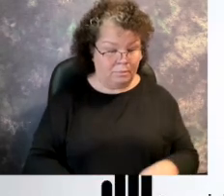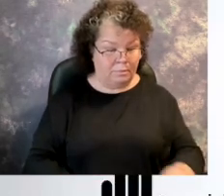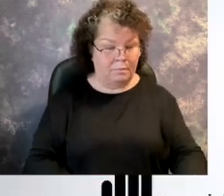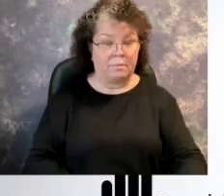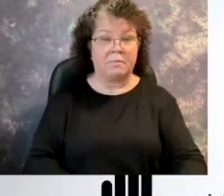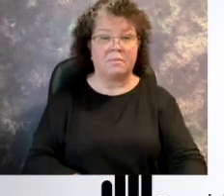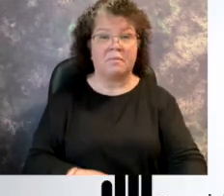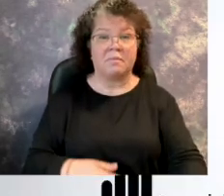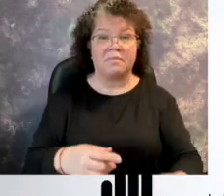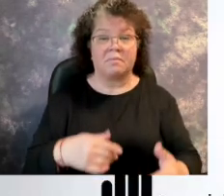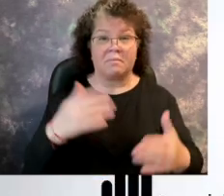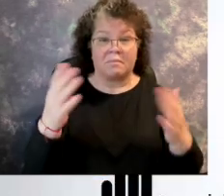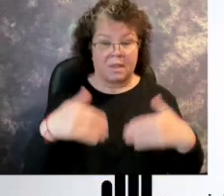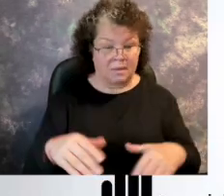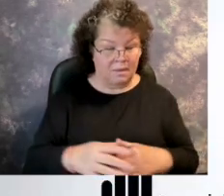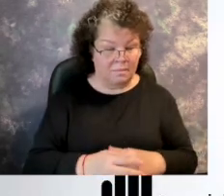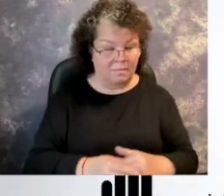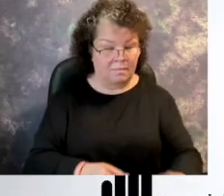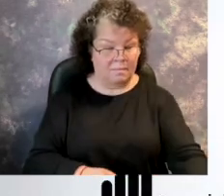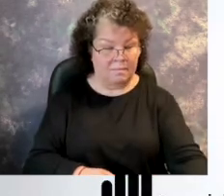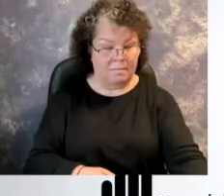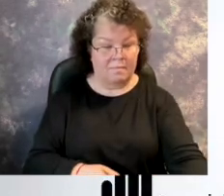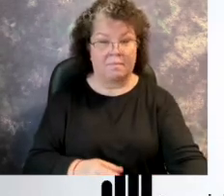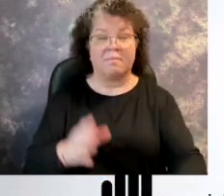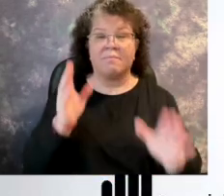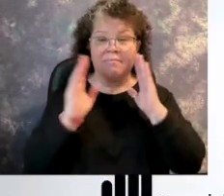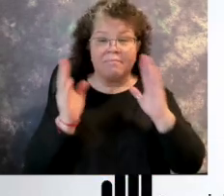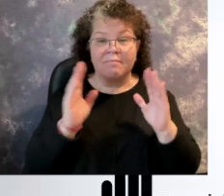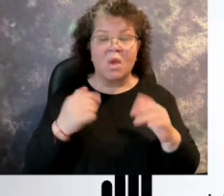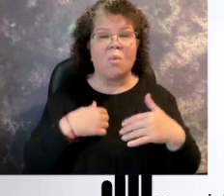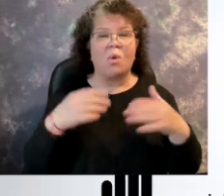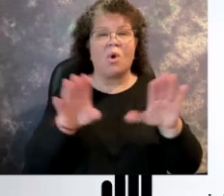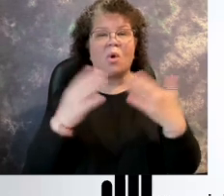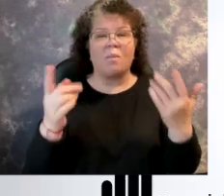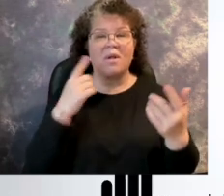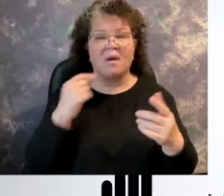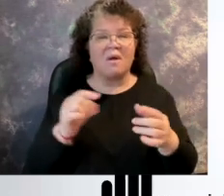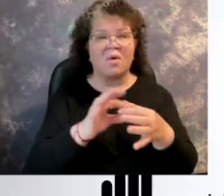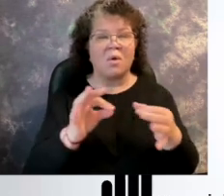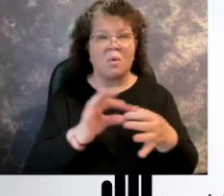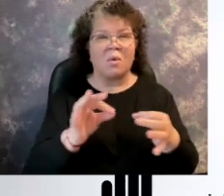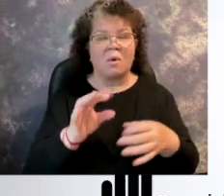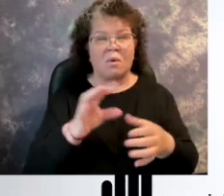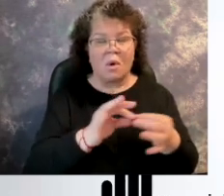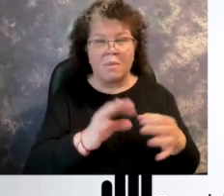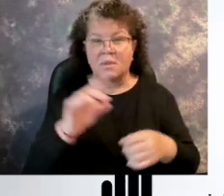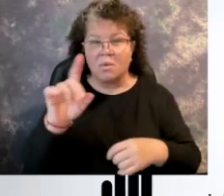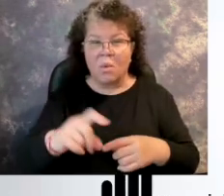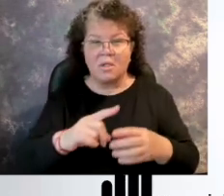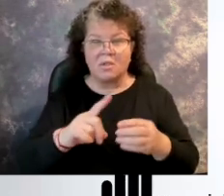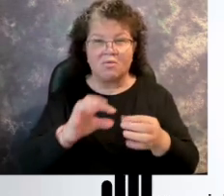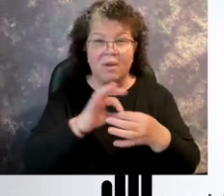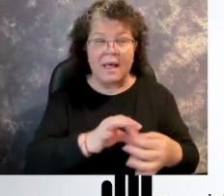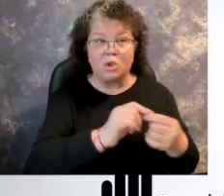Next slide, please. Hi, everyone. We'll now open the floor for questions and comments regarding the introduction.